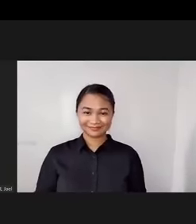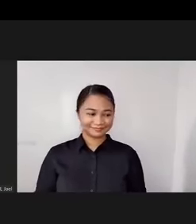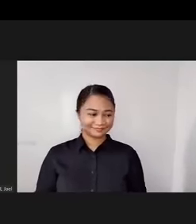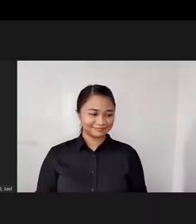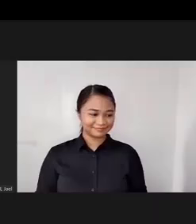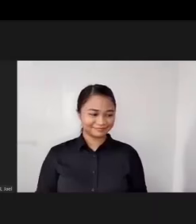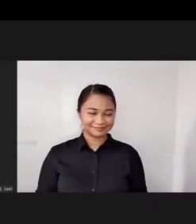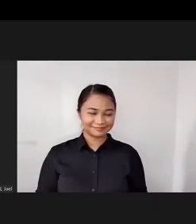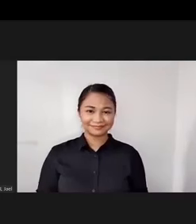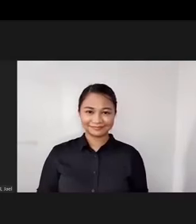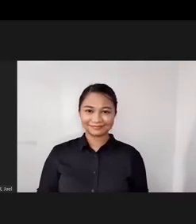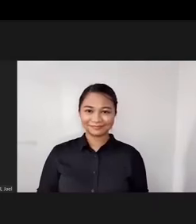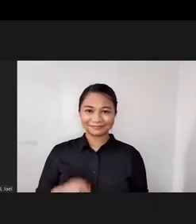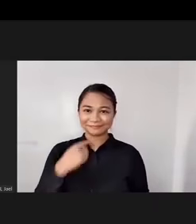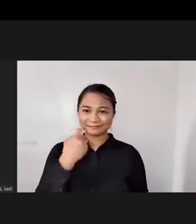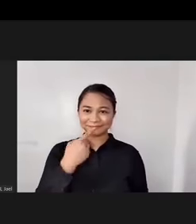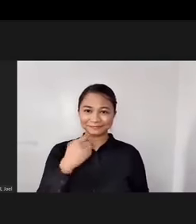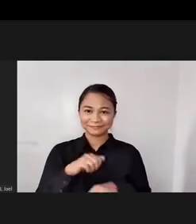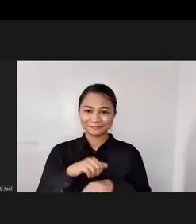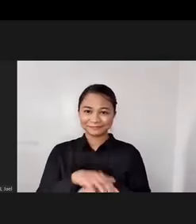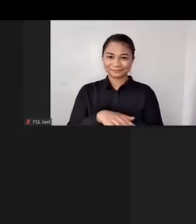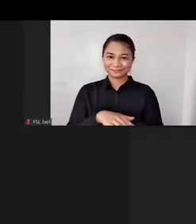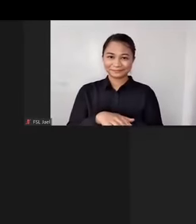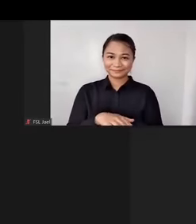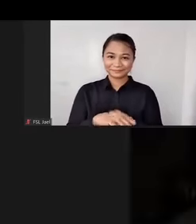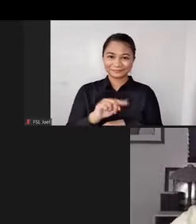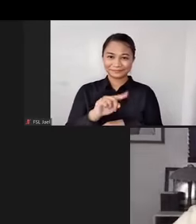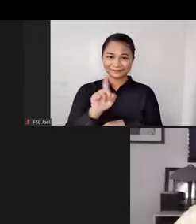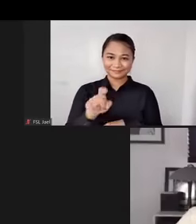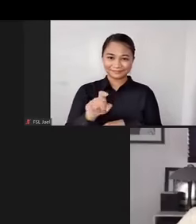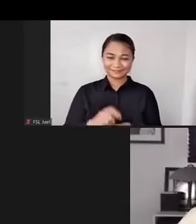question while waiting for the questions to come in.